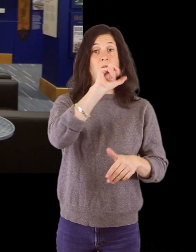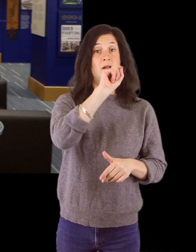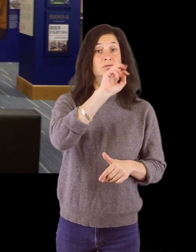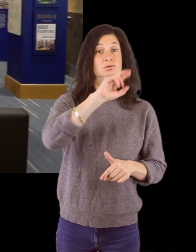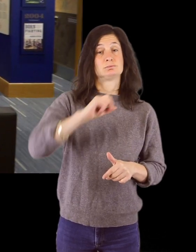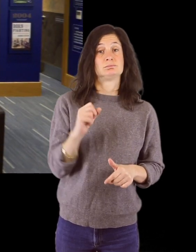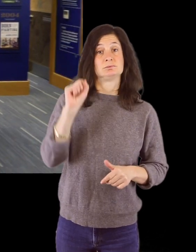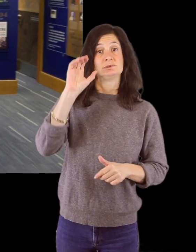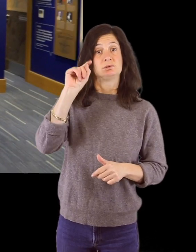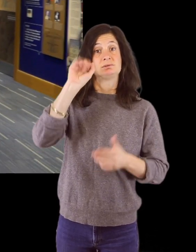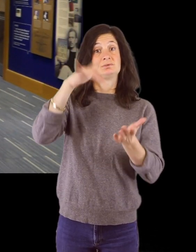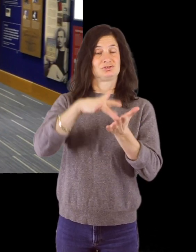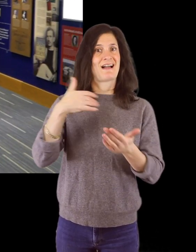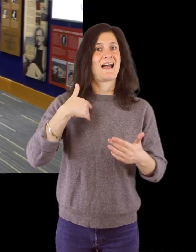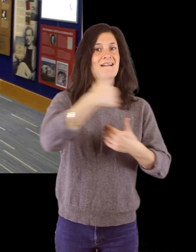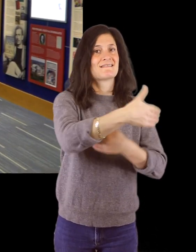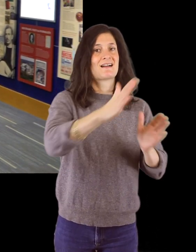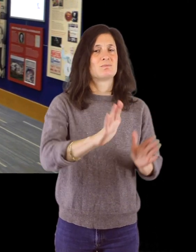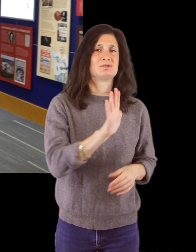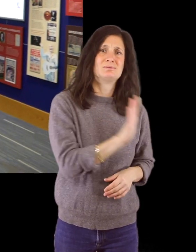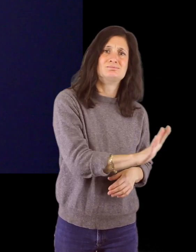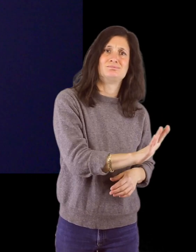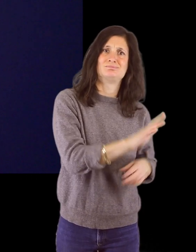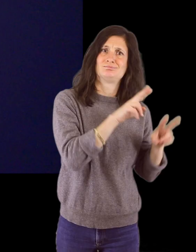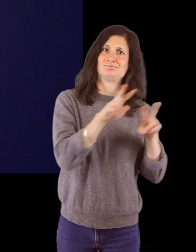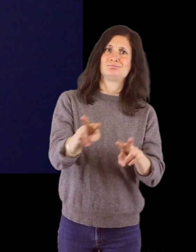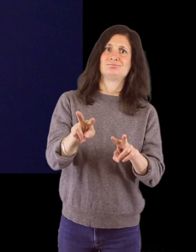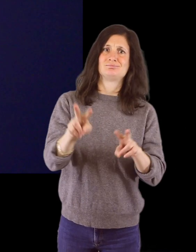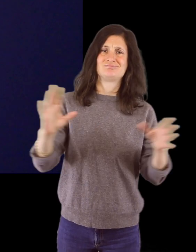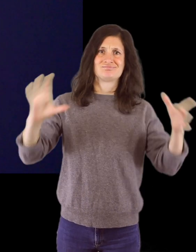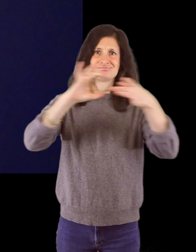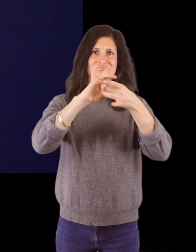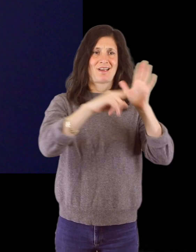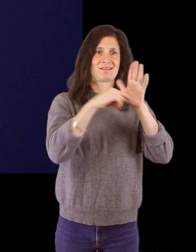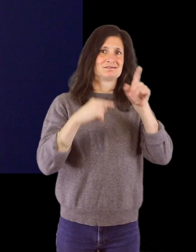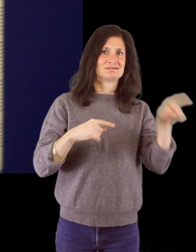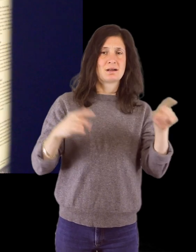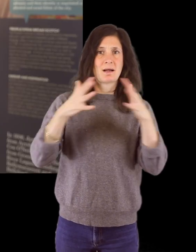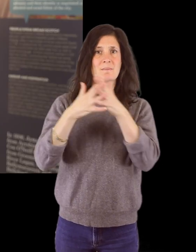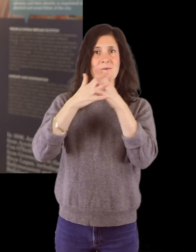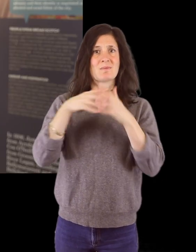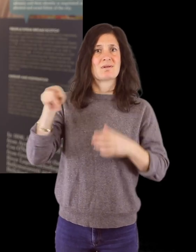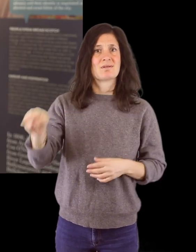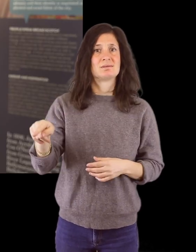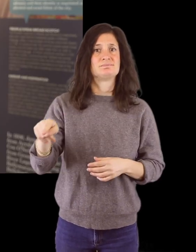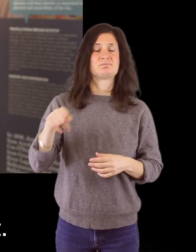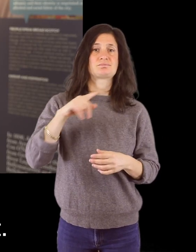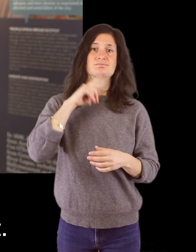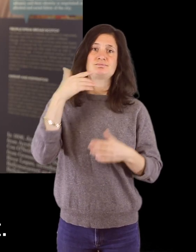Within the Discover Ulster-Scots Centre, there is a gallery dedicated to the transatlantic connections between Ulster and